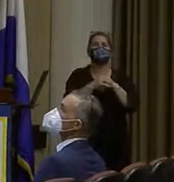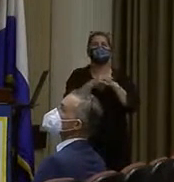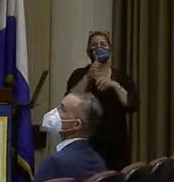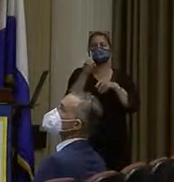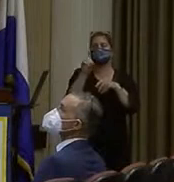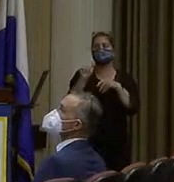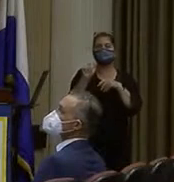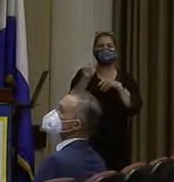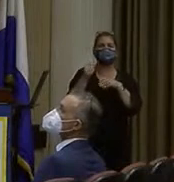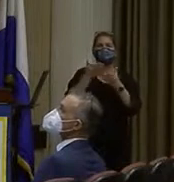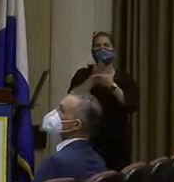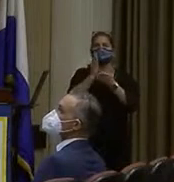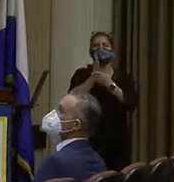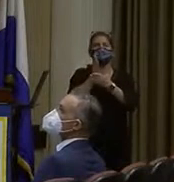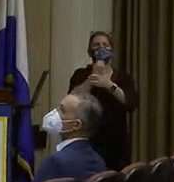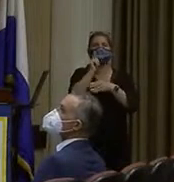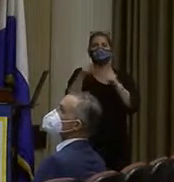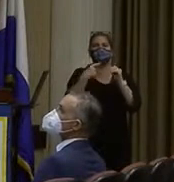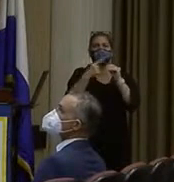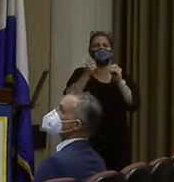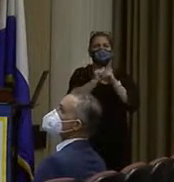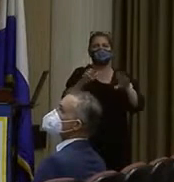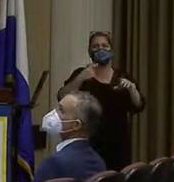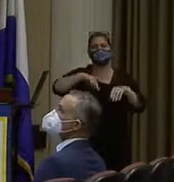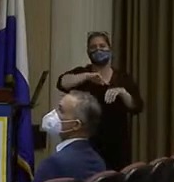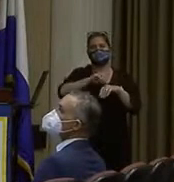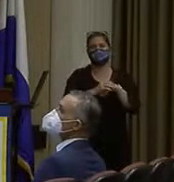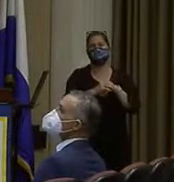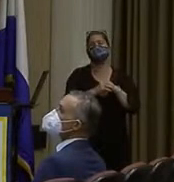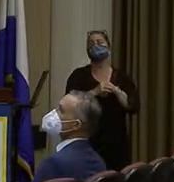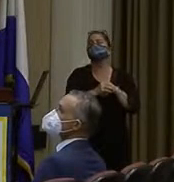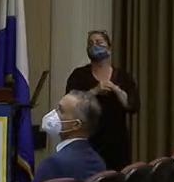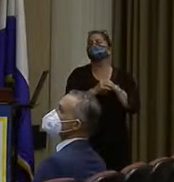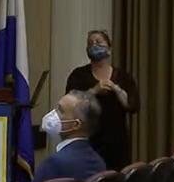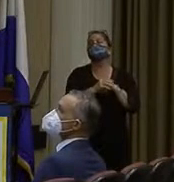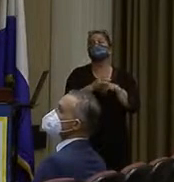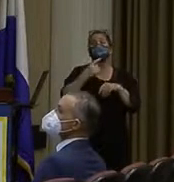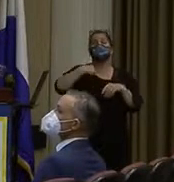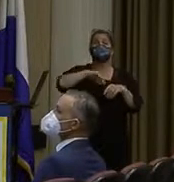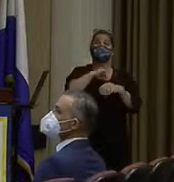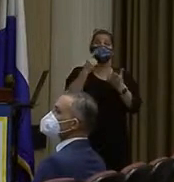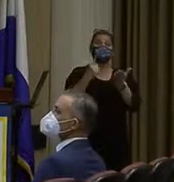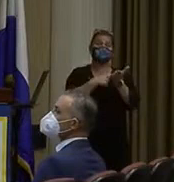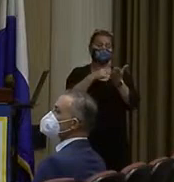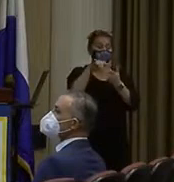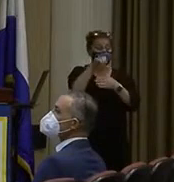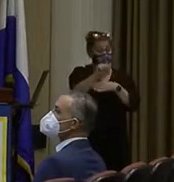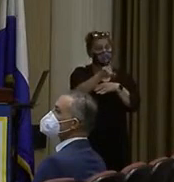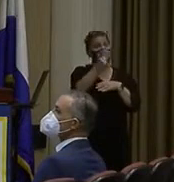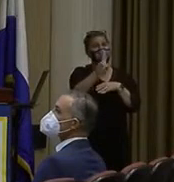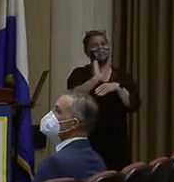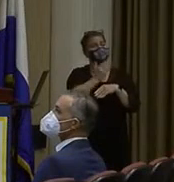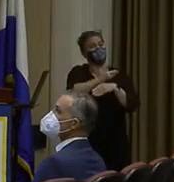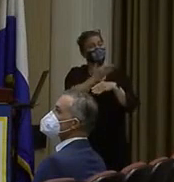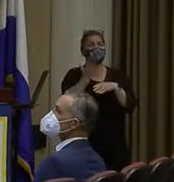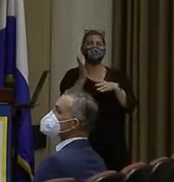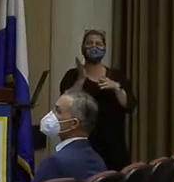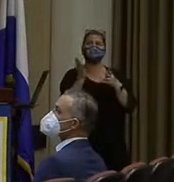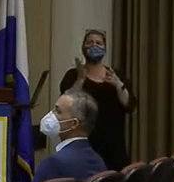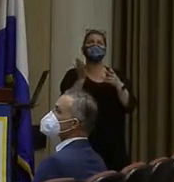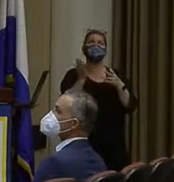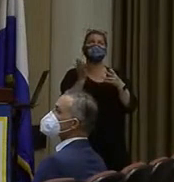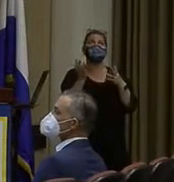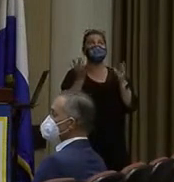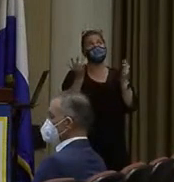rights movement is nothing about us without us. But we sometimes, yes, can use our,